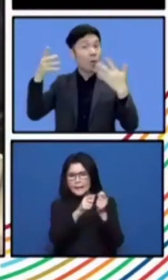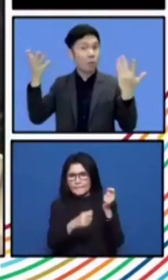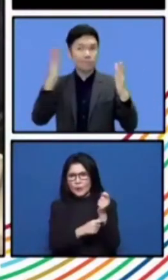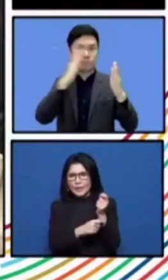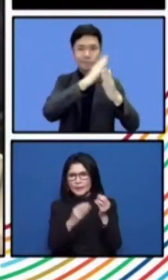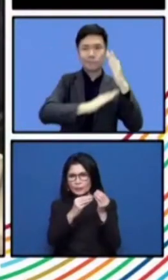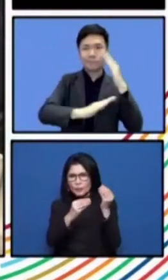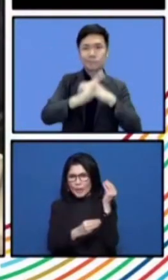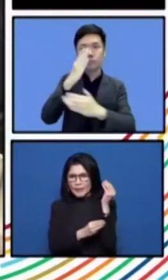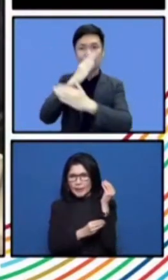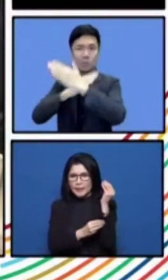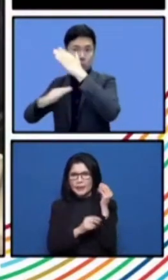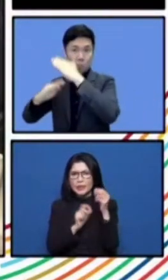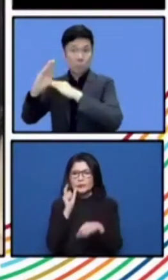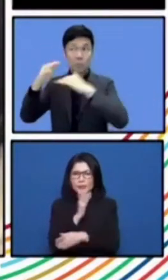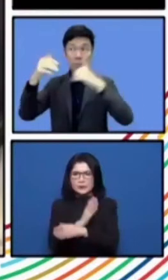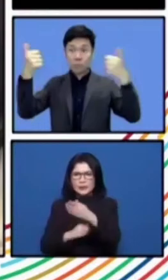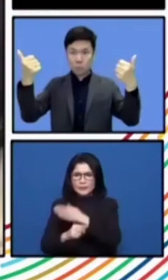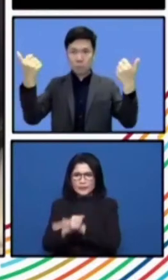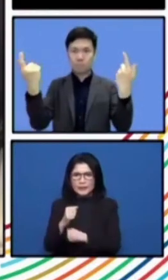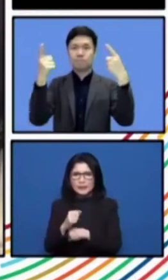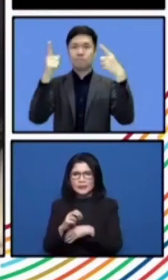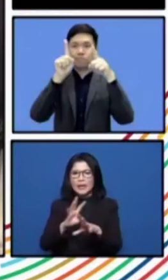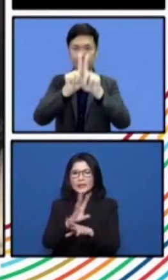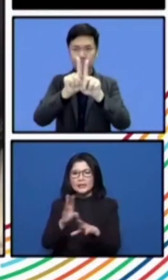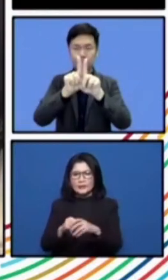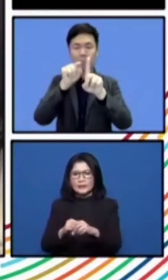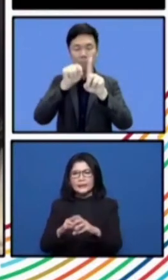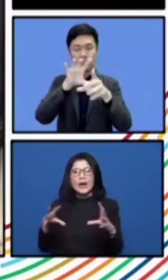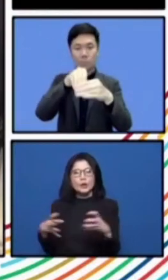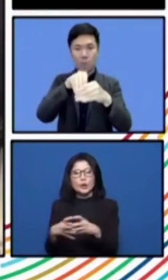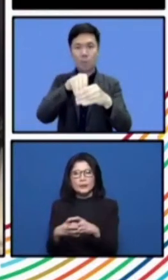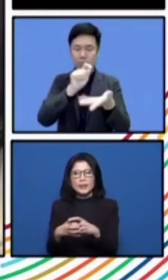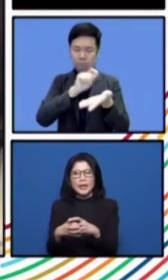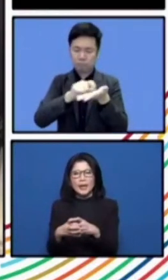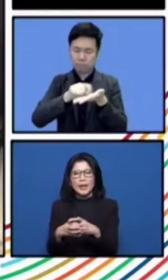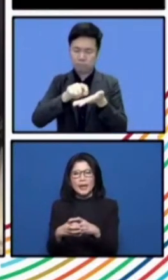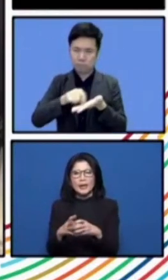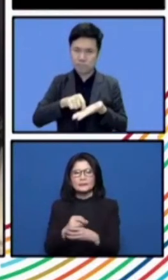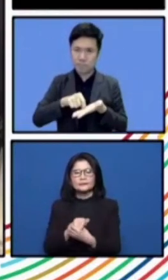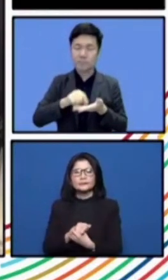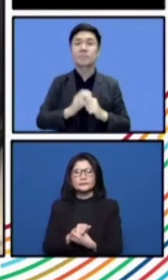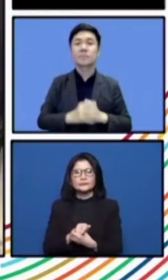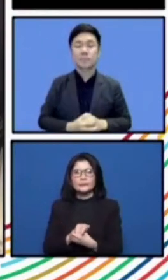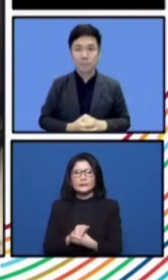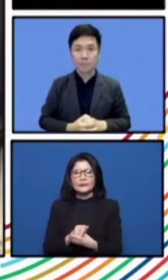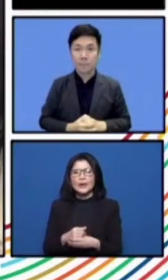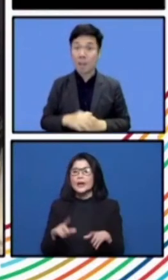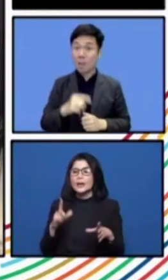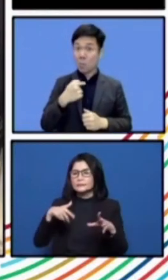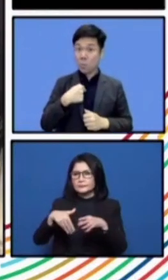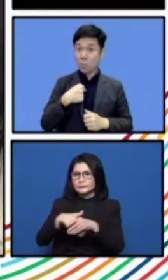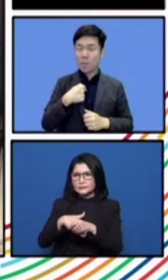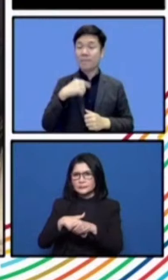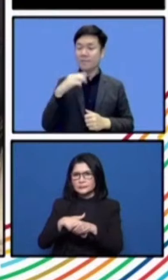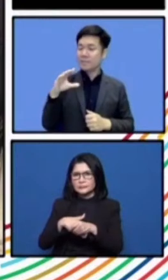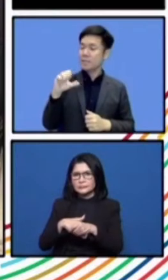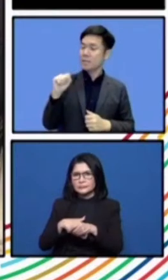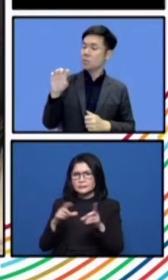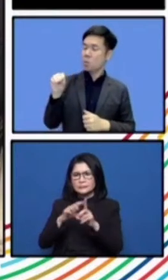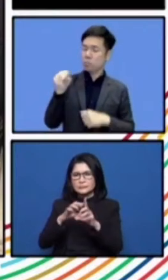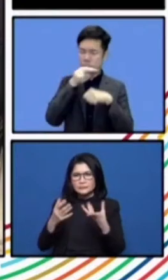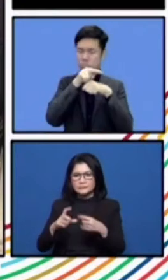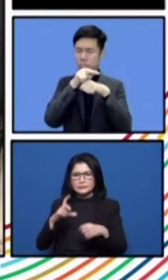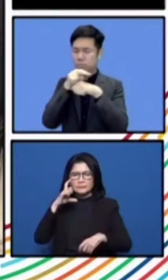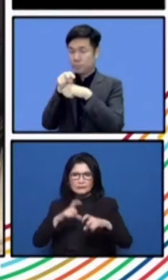members csos and local governments are also included in the accessibility monitoring and inspection commissions which